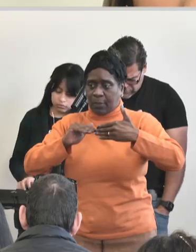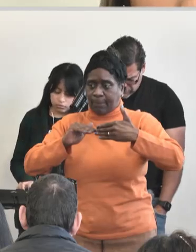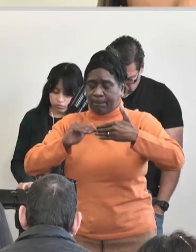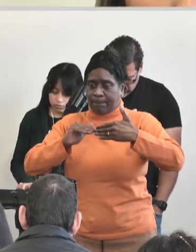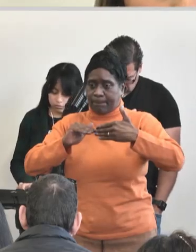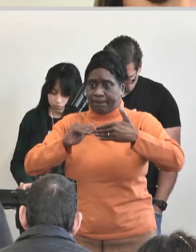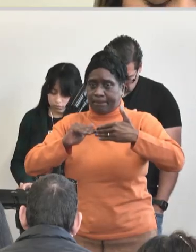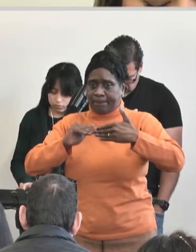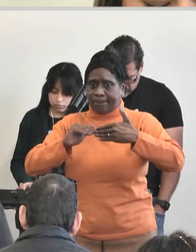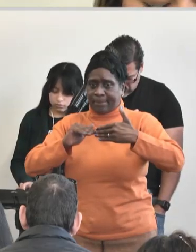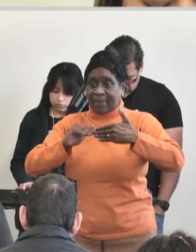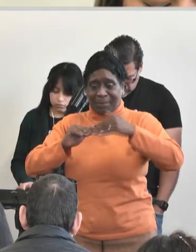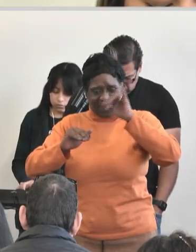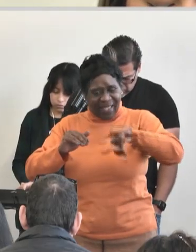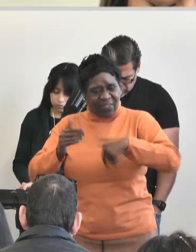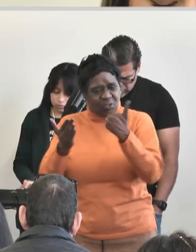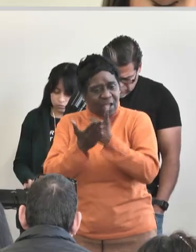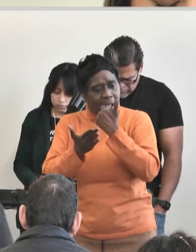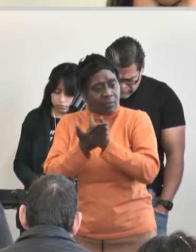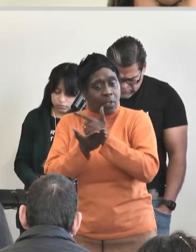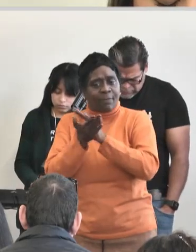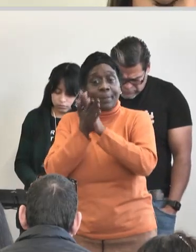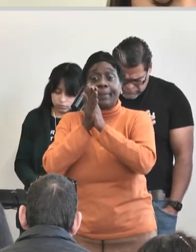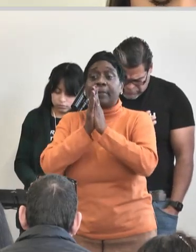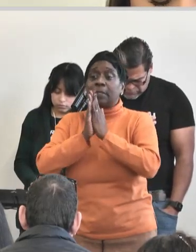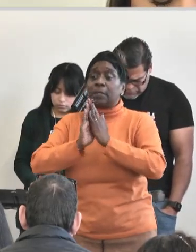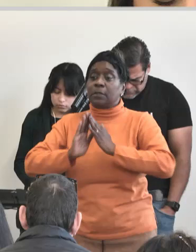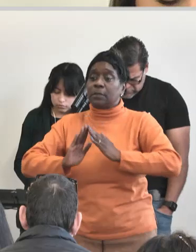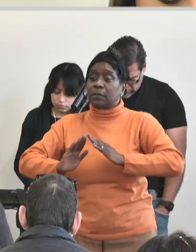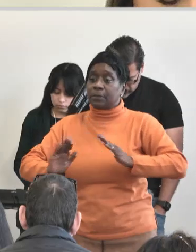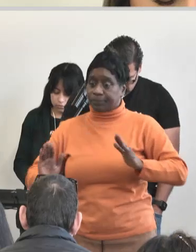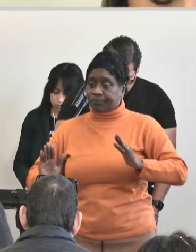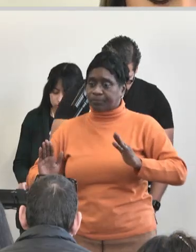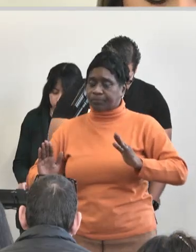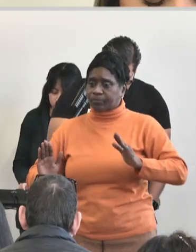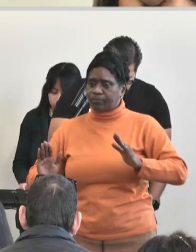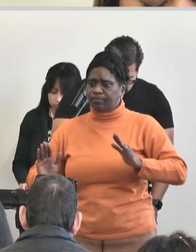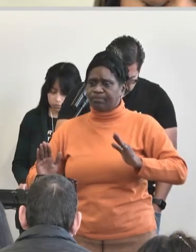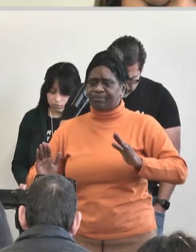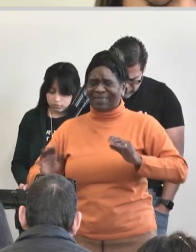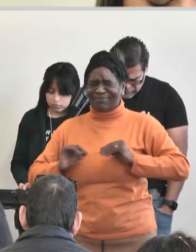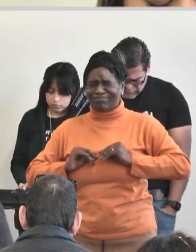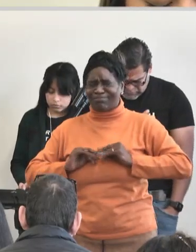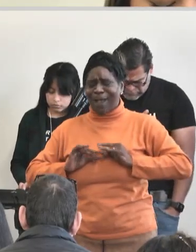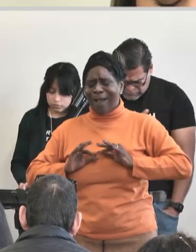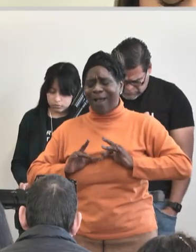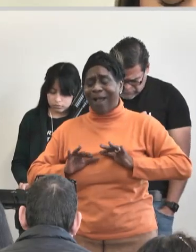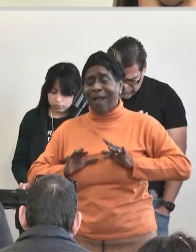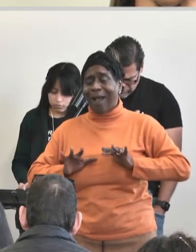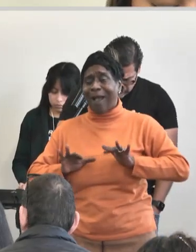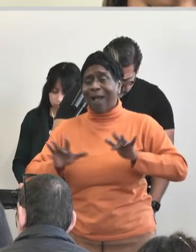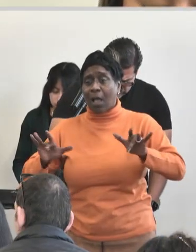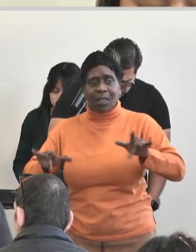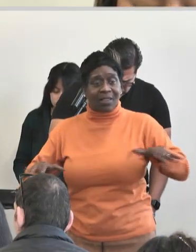comunidad. Be that the gospel of peace. Sean que el evangelio de paz. permeates and consumes this